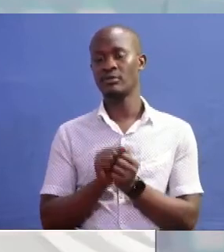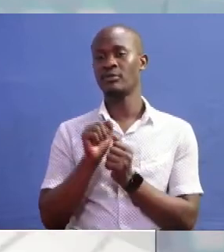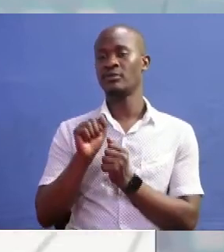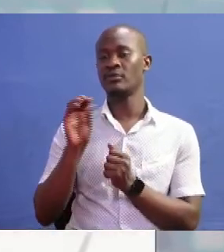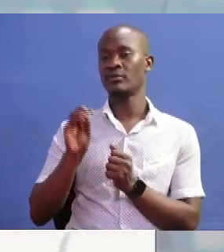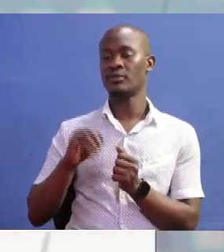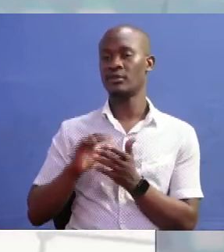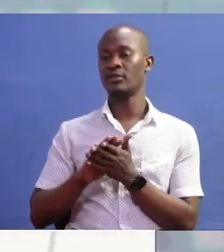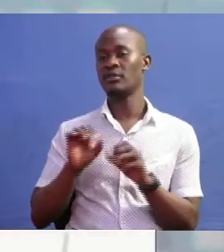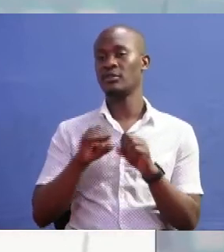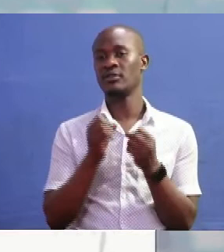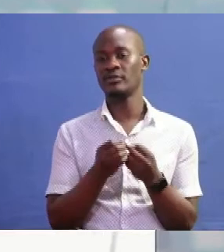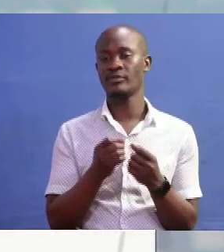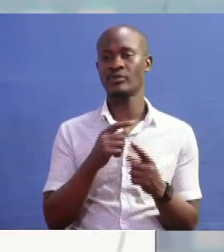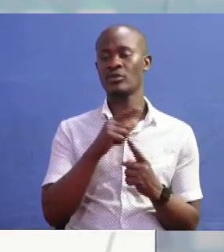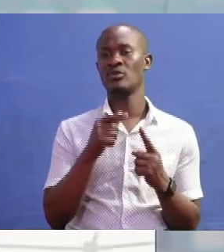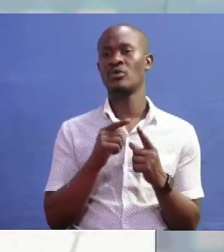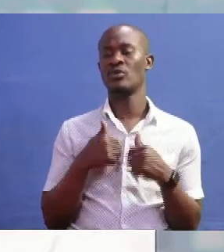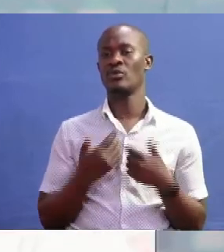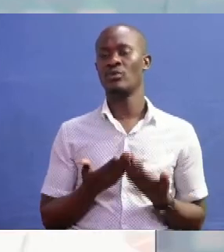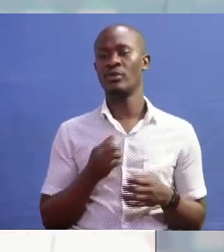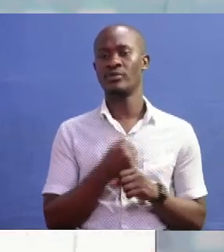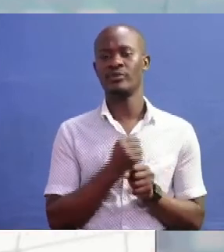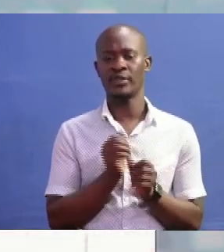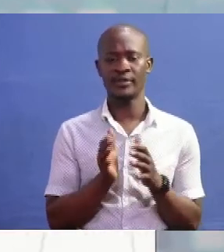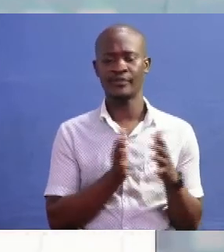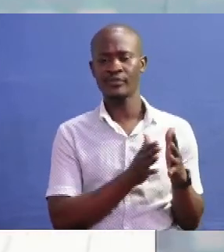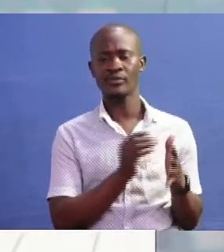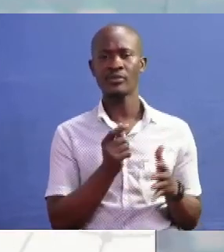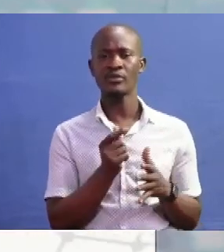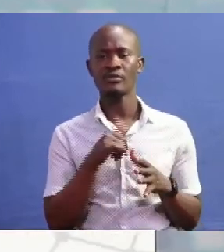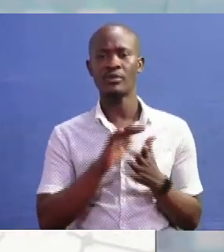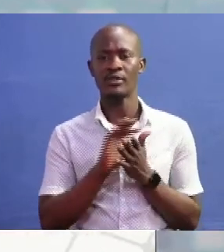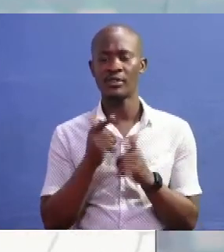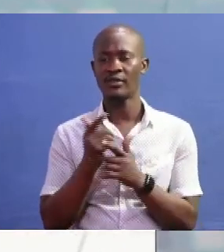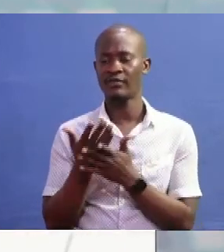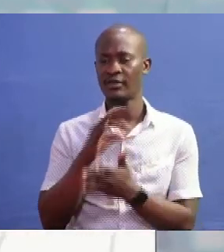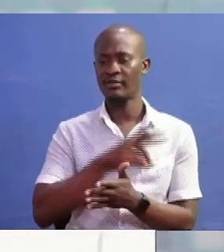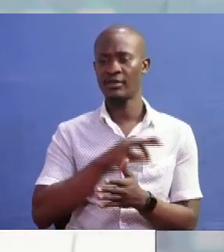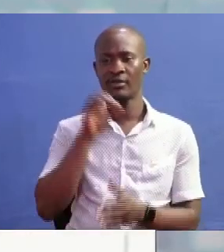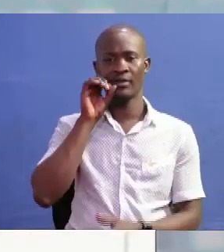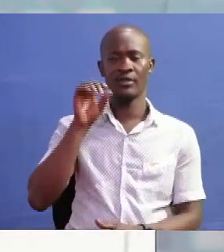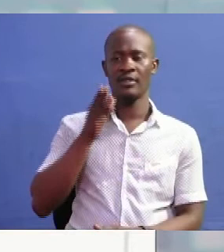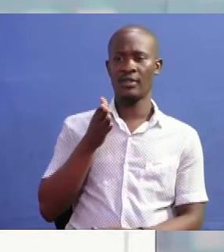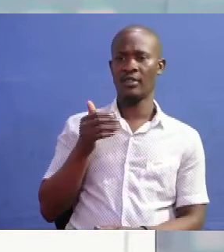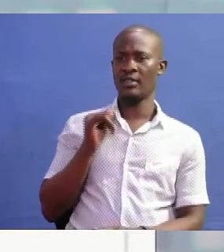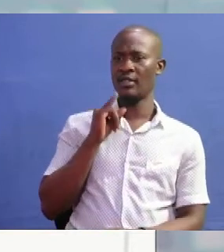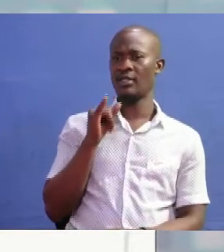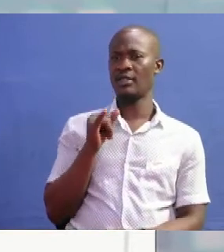circles. So when you setting aside money in different investment options, also there is